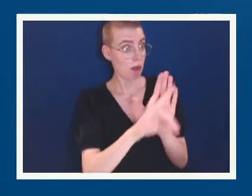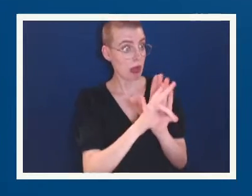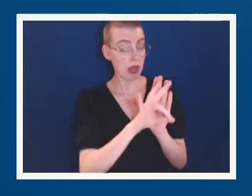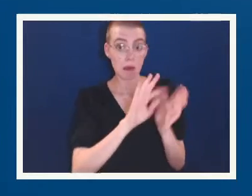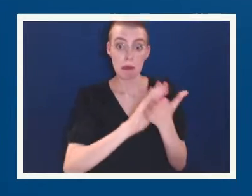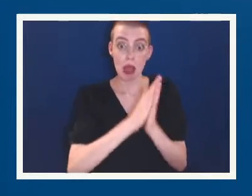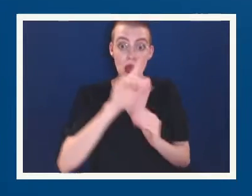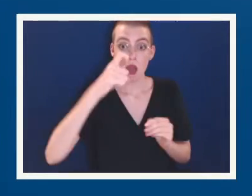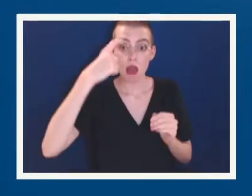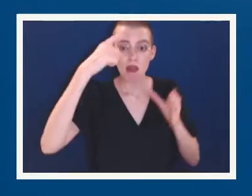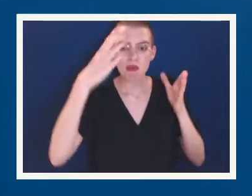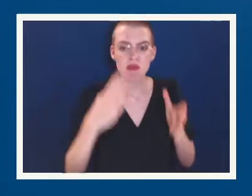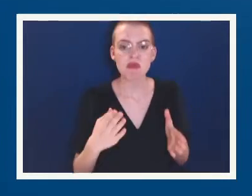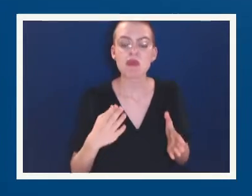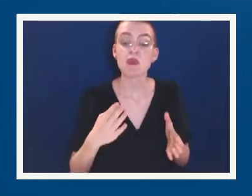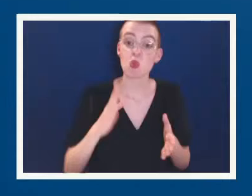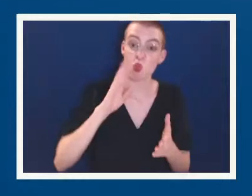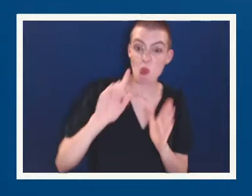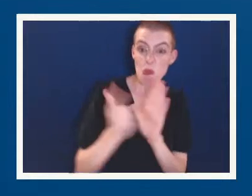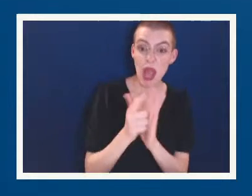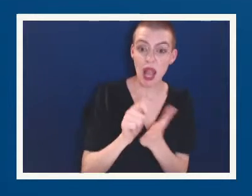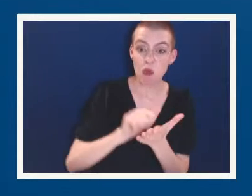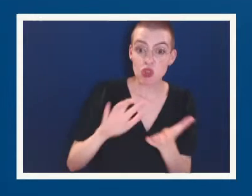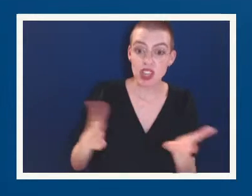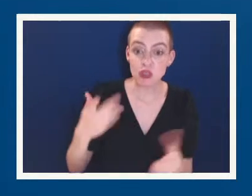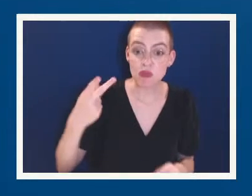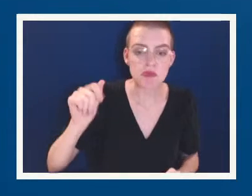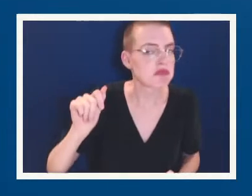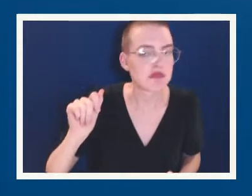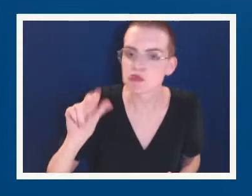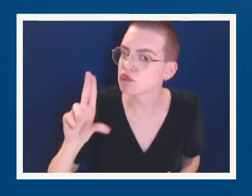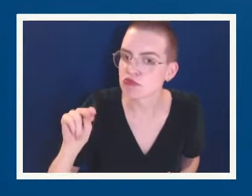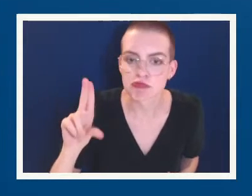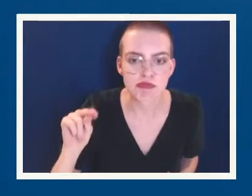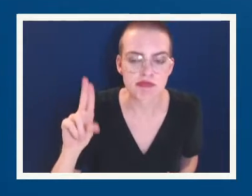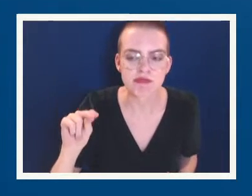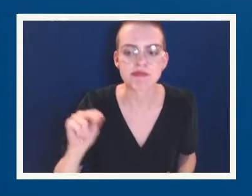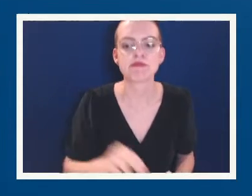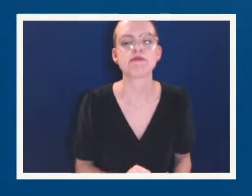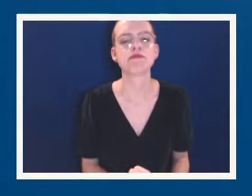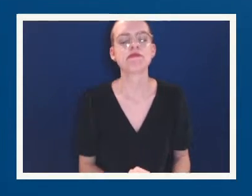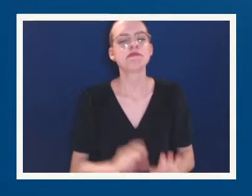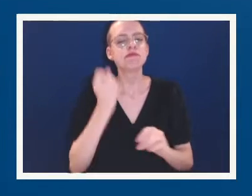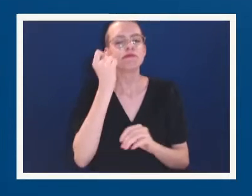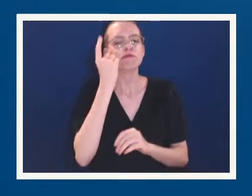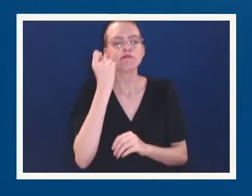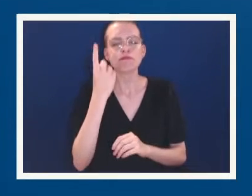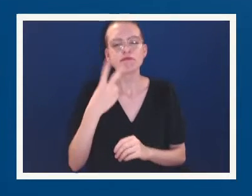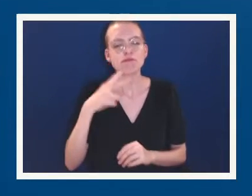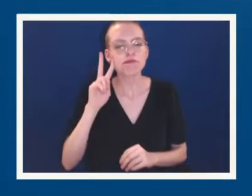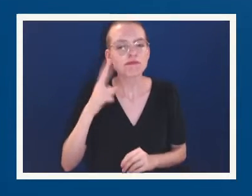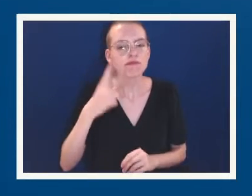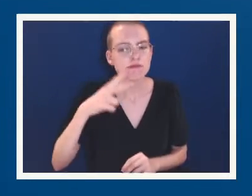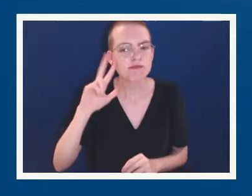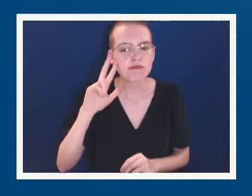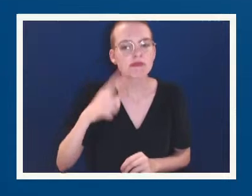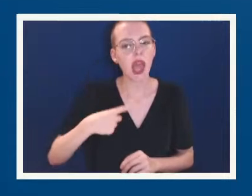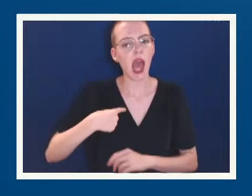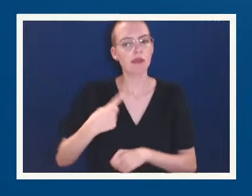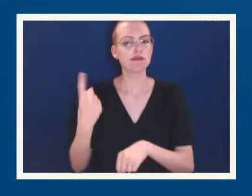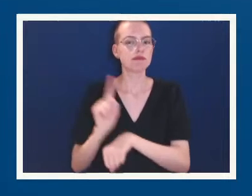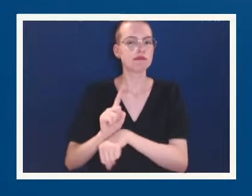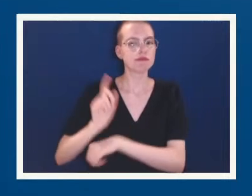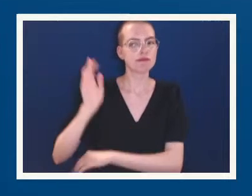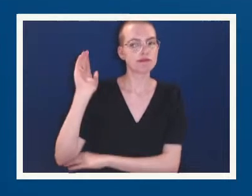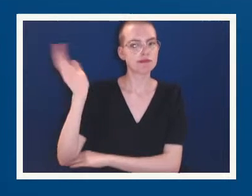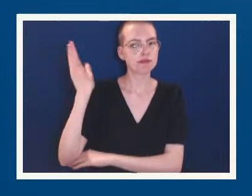Look, folks, I spoke a few days ago in Washington, just as I spoke a few weeks ago here in Philadelphia about